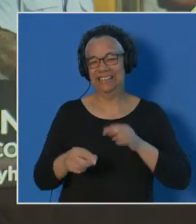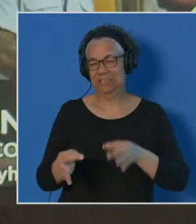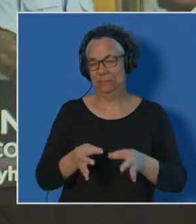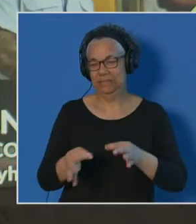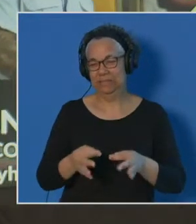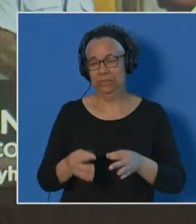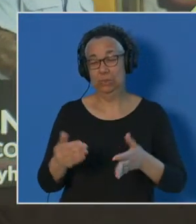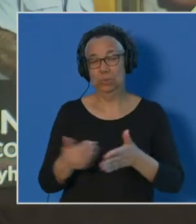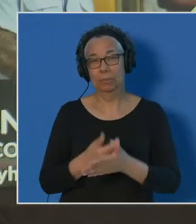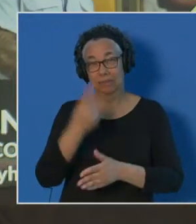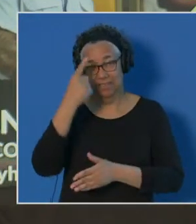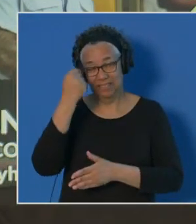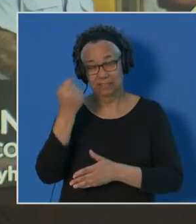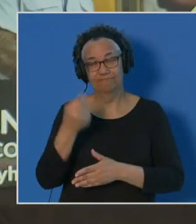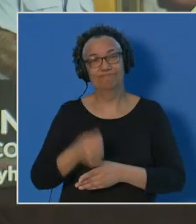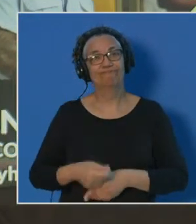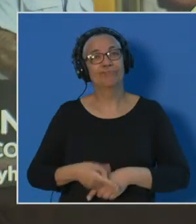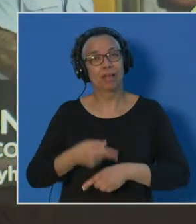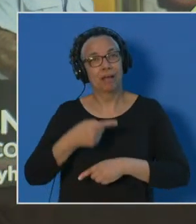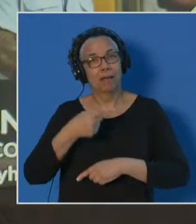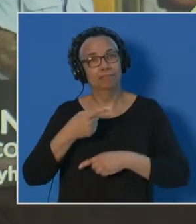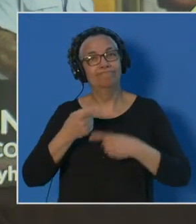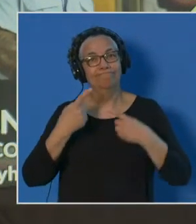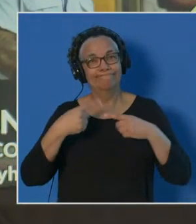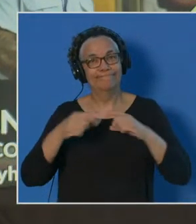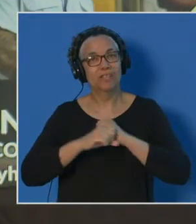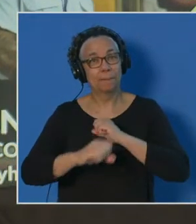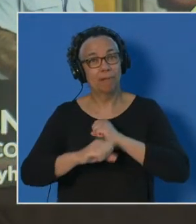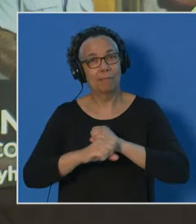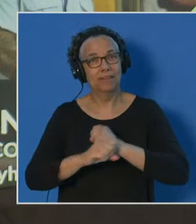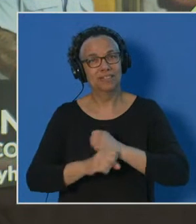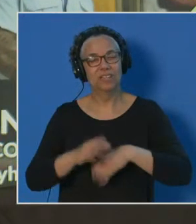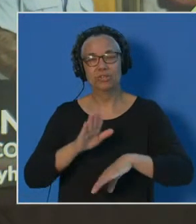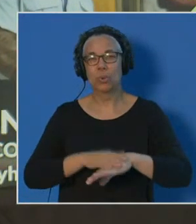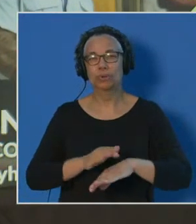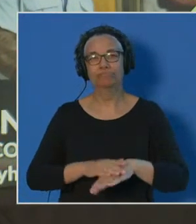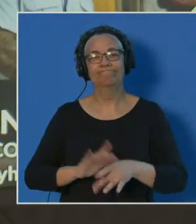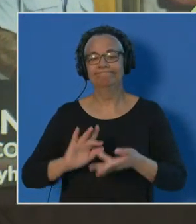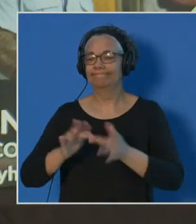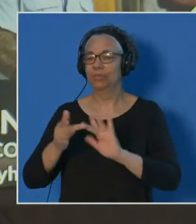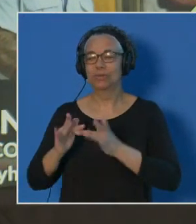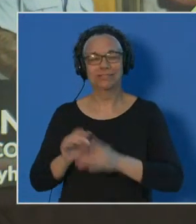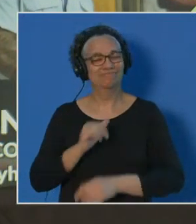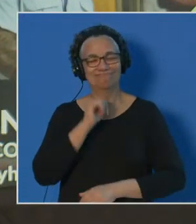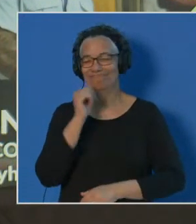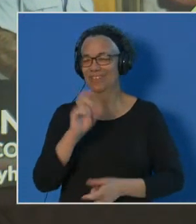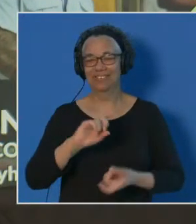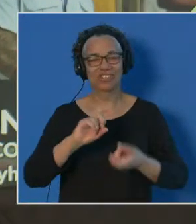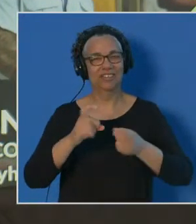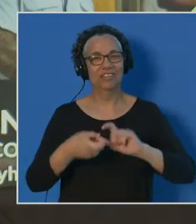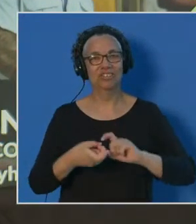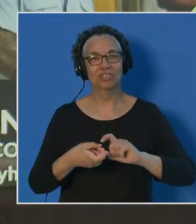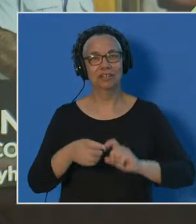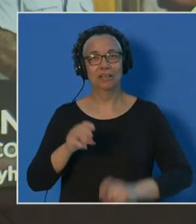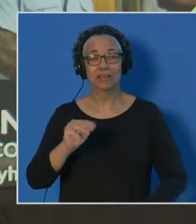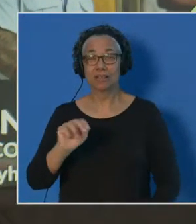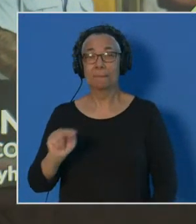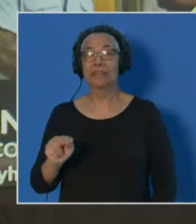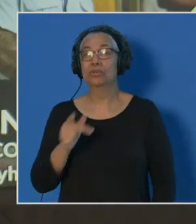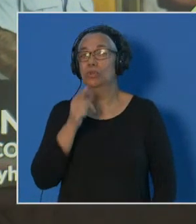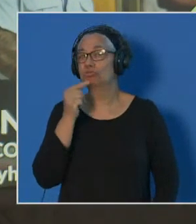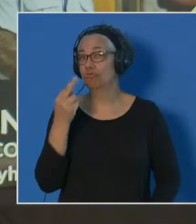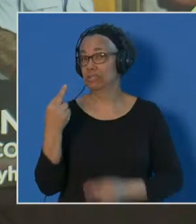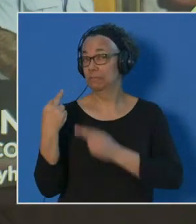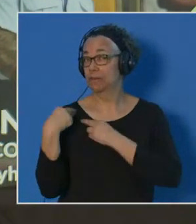is a published policy document which has been on the website, so that has not changed. The Minister who has responsibility